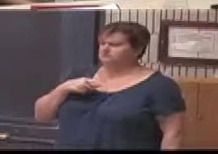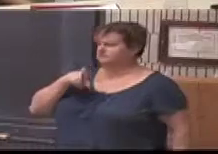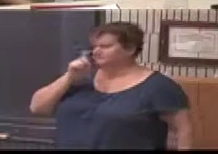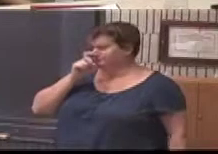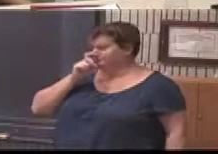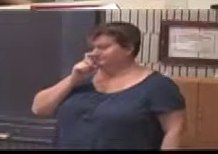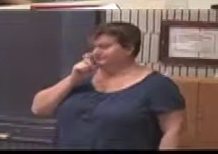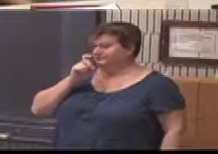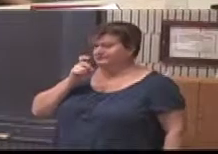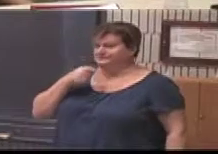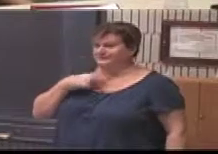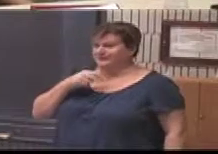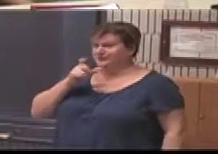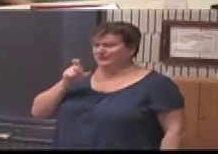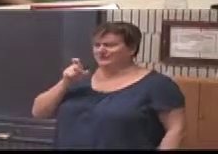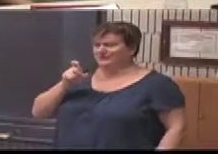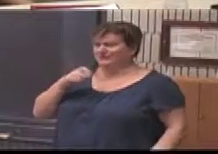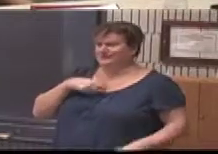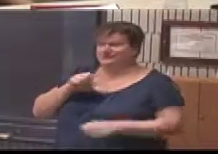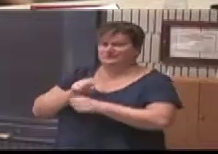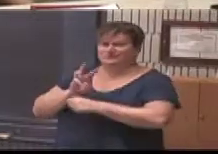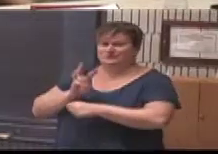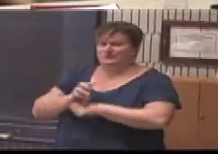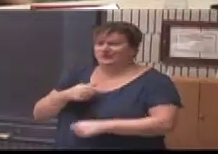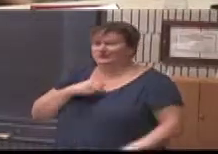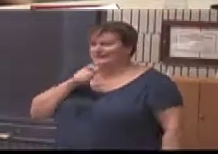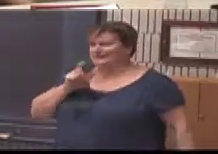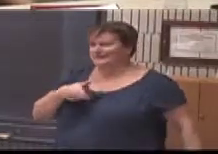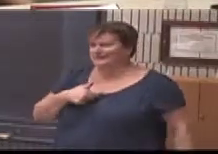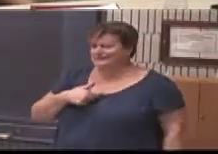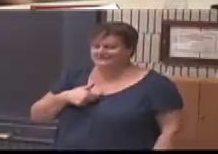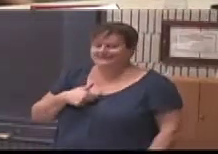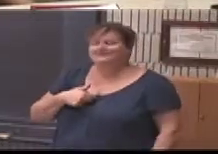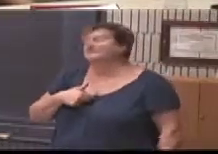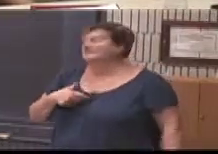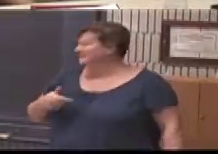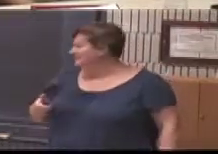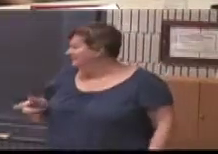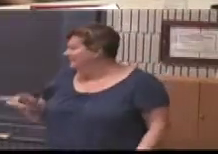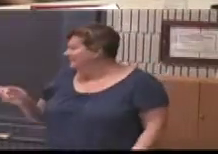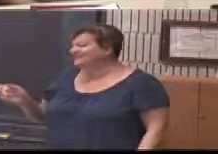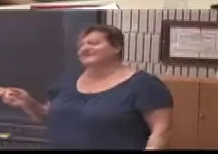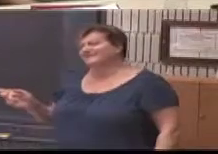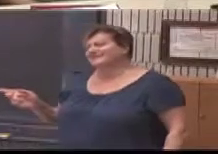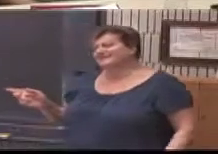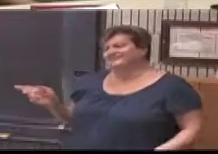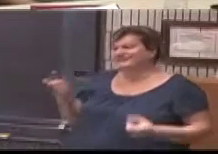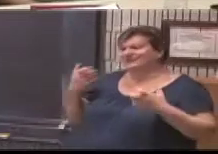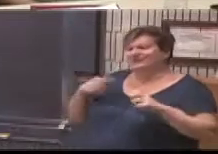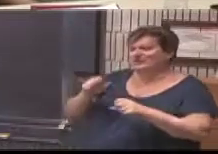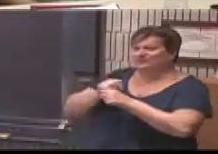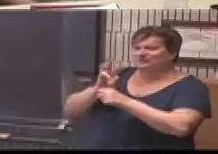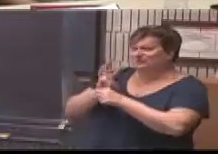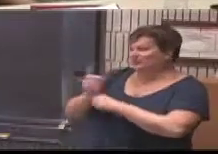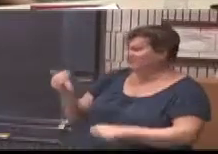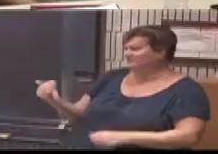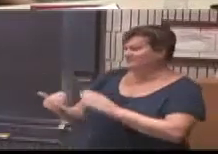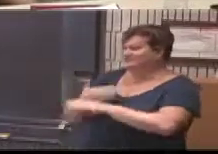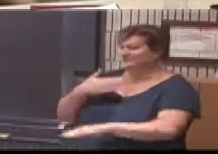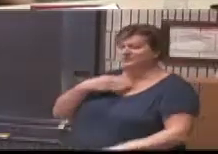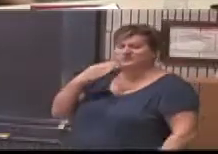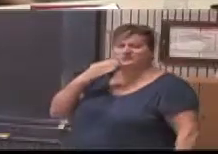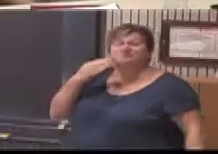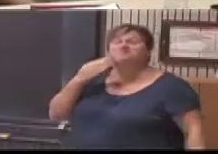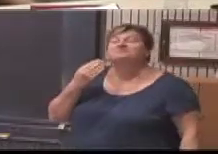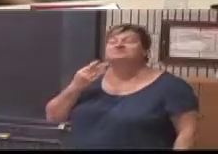myself, oh dear God, I don't need a social worker. We've talked about this. No one really wants a social worker to come to their house. No, no.